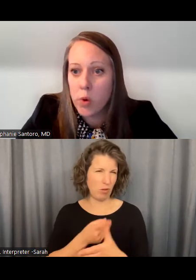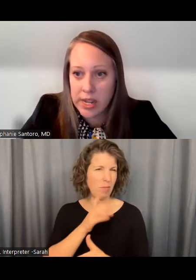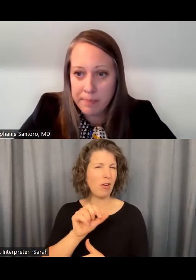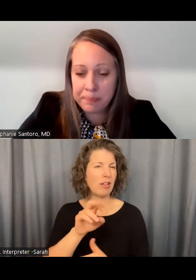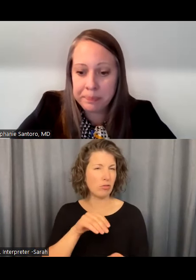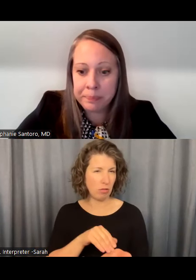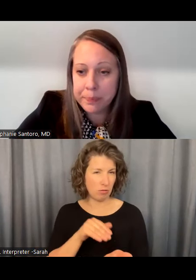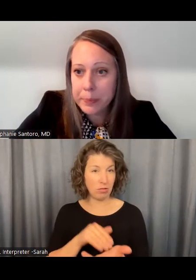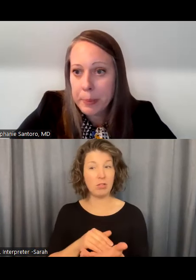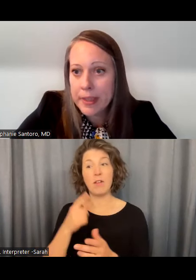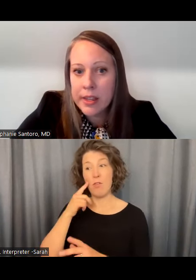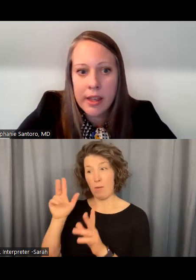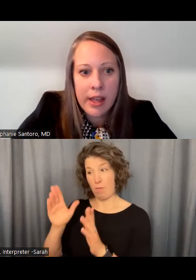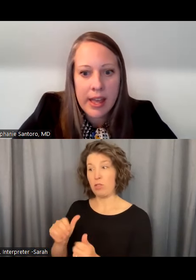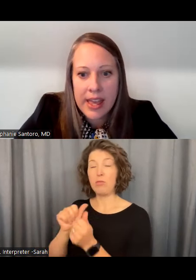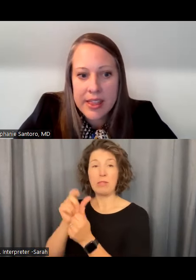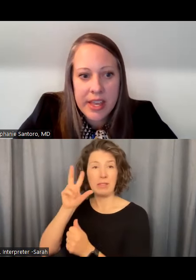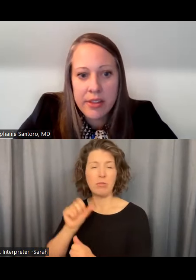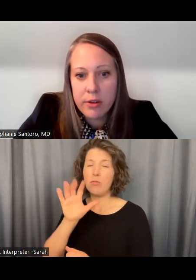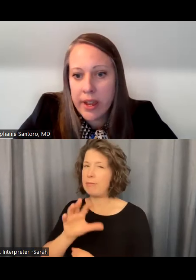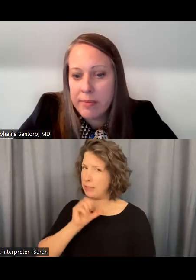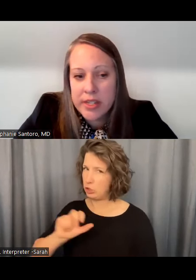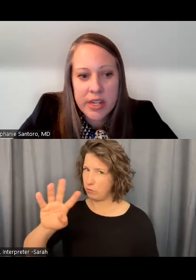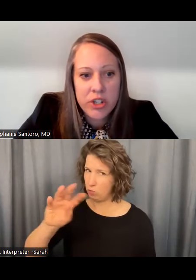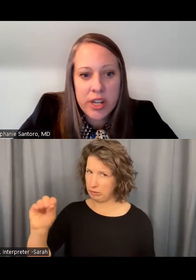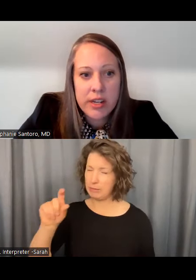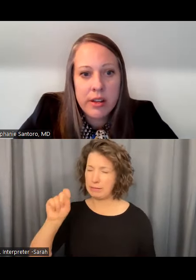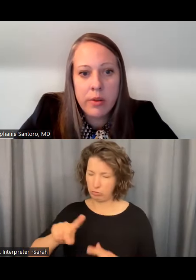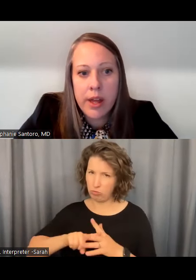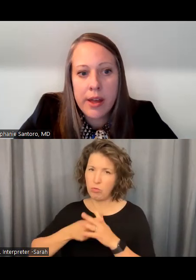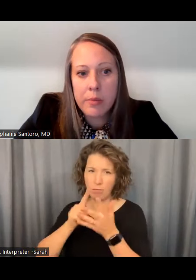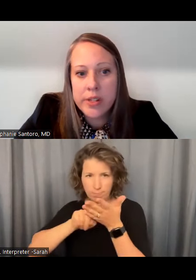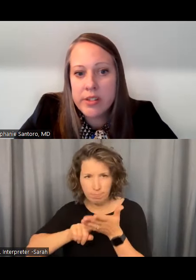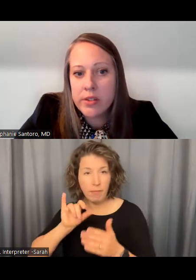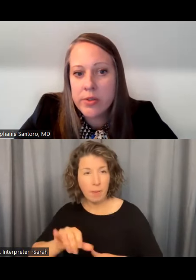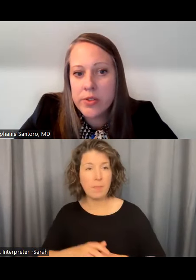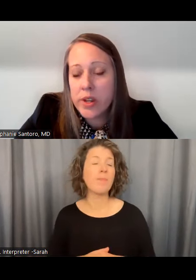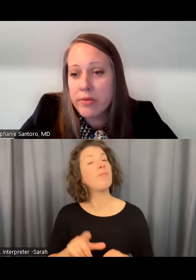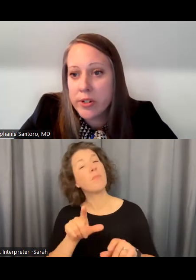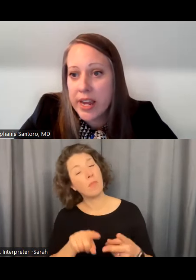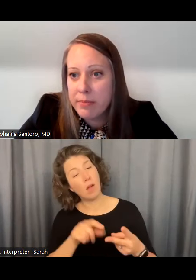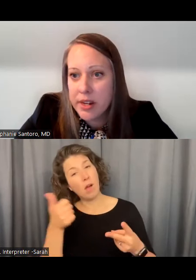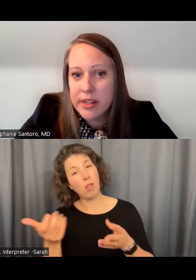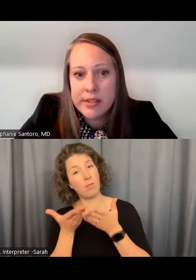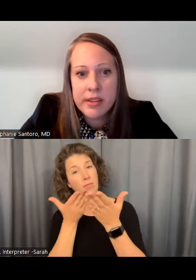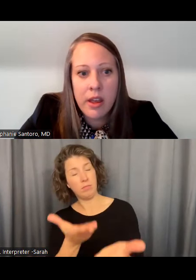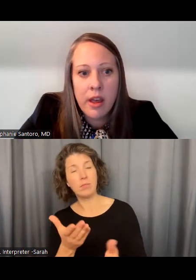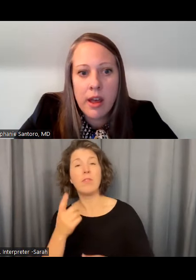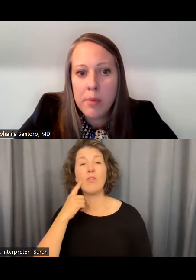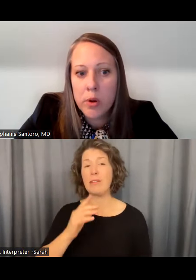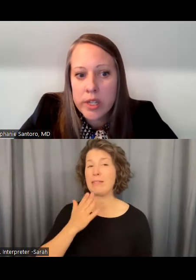at age 40. And the other recommendation was to screen for